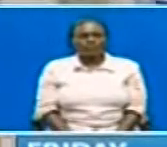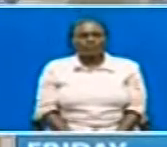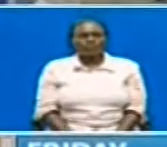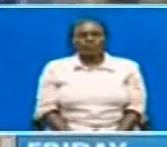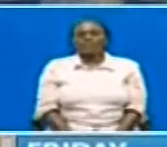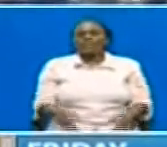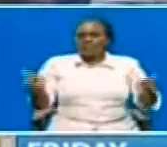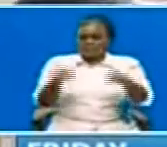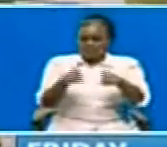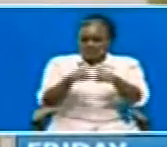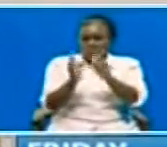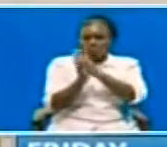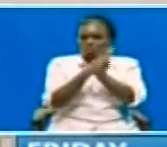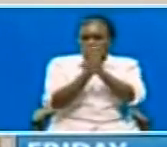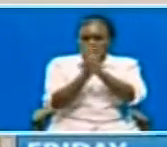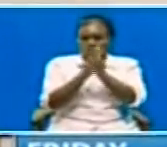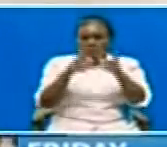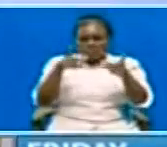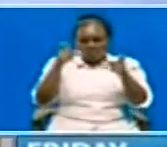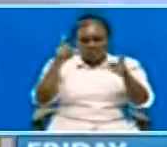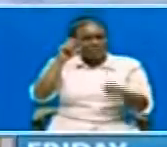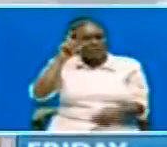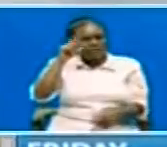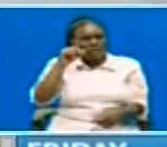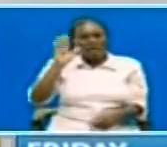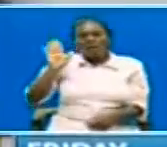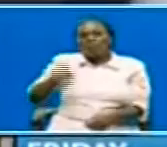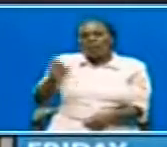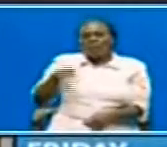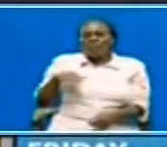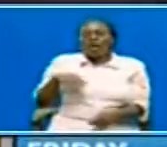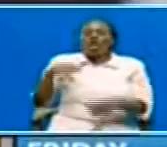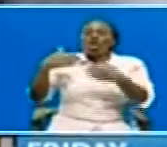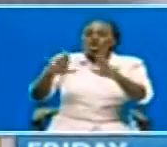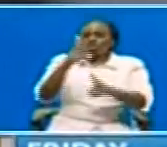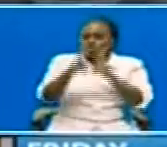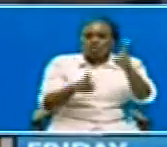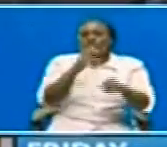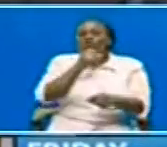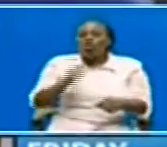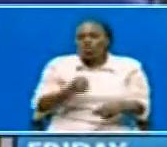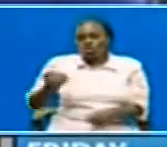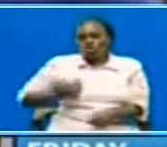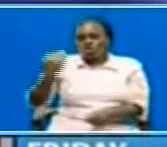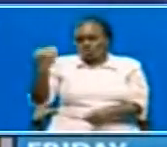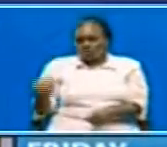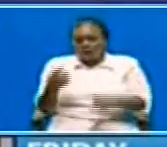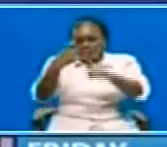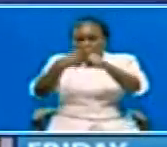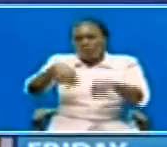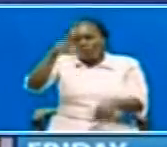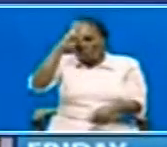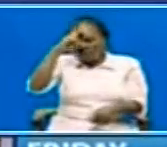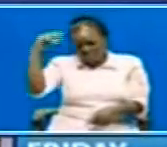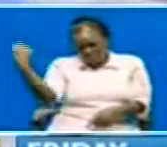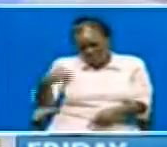A news story captures the grimmest picture than Mama Miriam Jerry's agony. She lost her 22-year-old daughter from alleged police